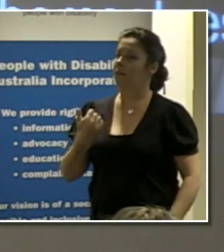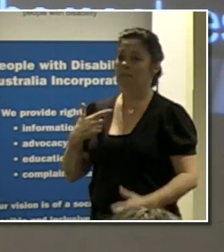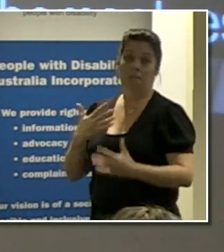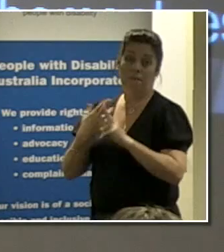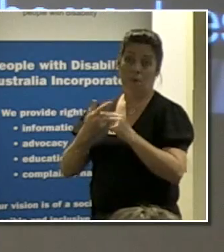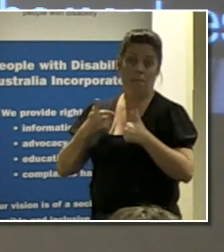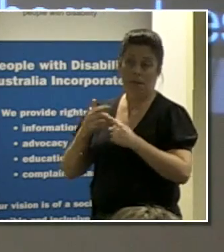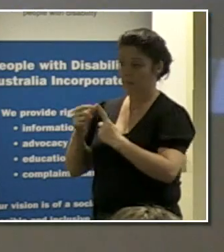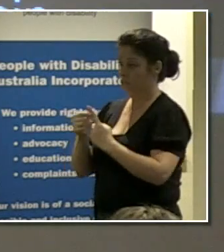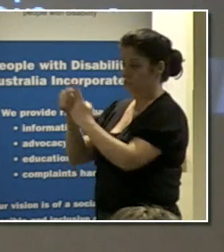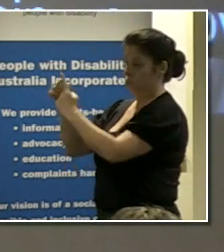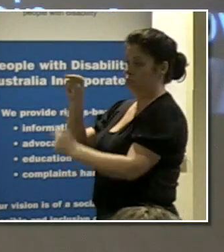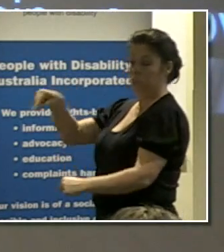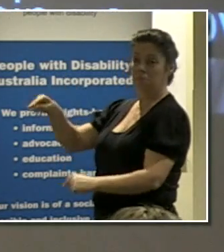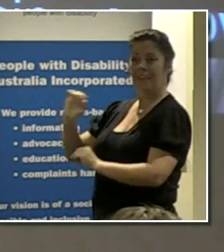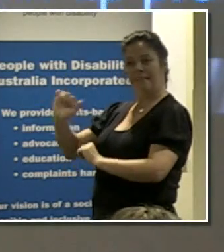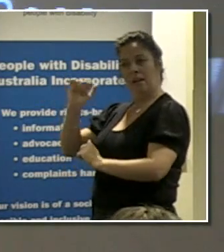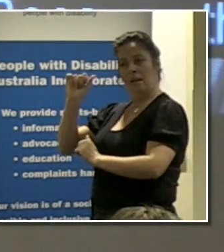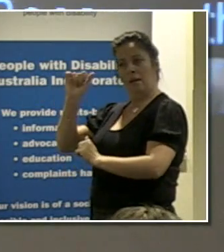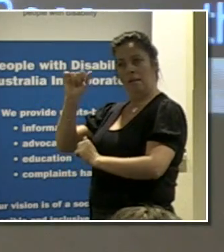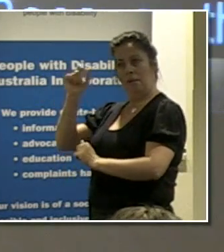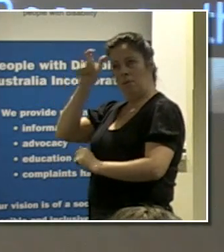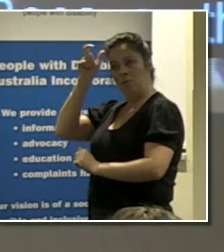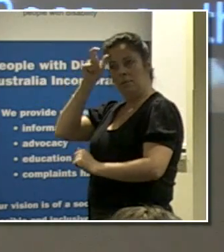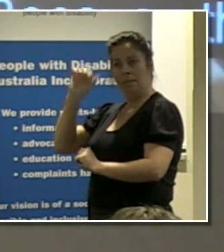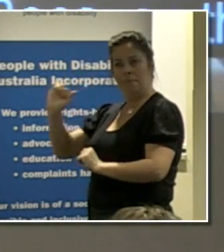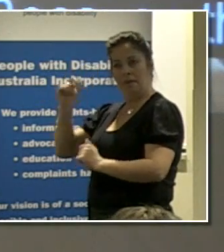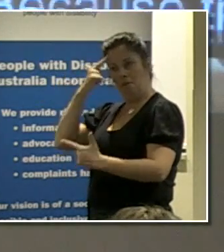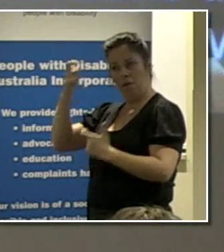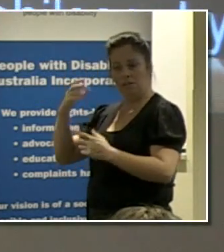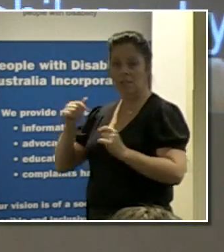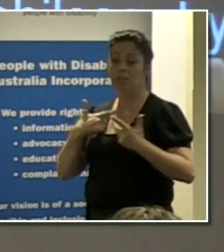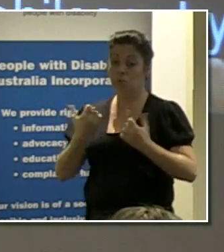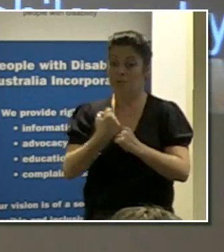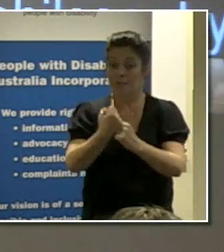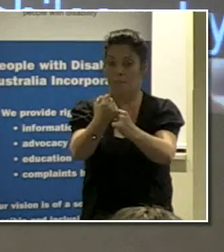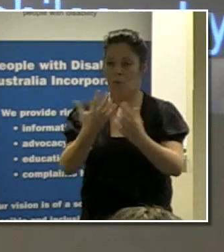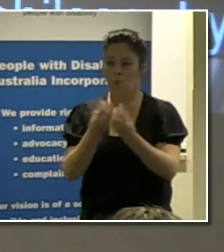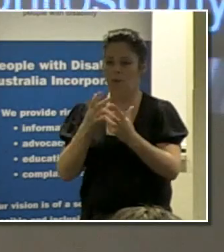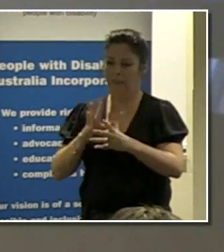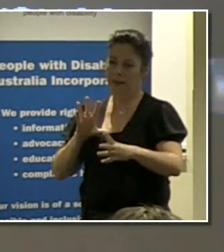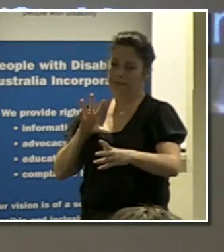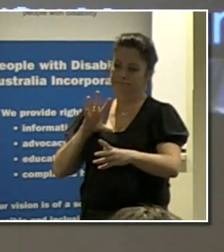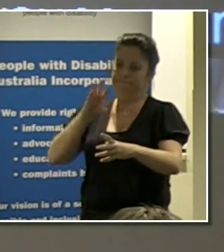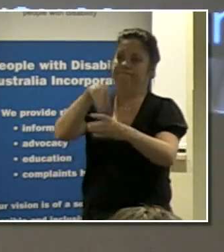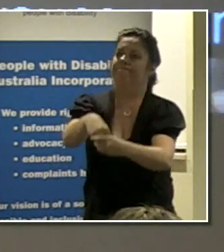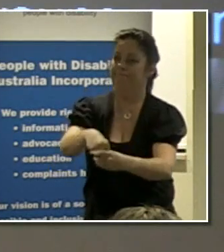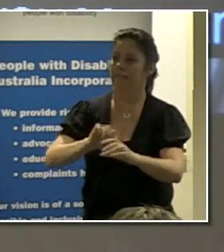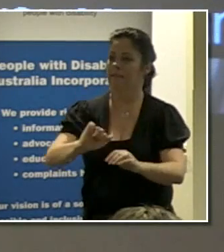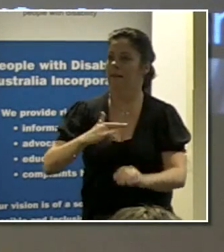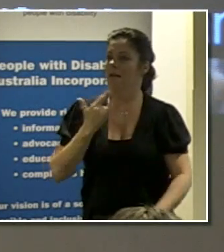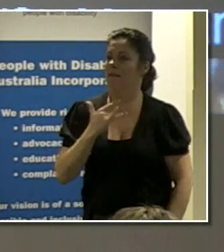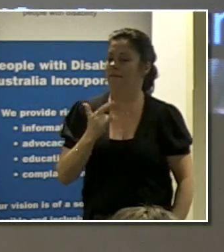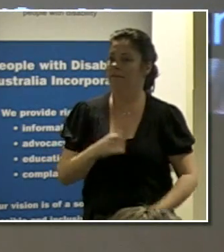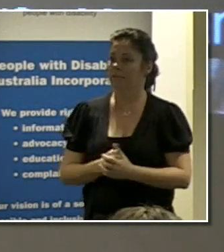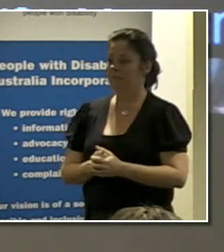that's a wonderful philosophy to have. We had a young man in there who'd been there